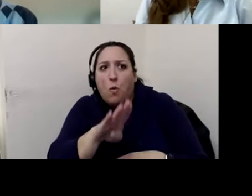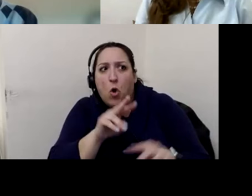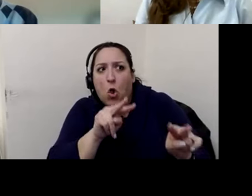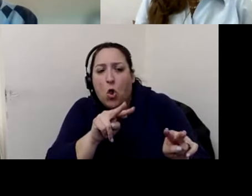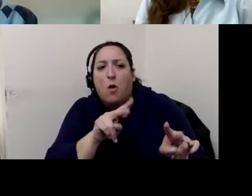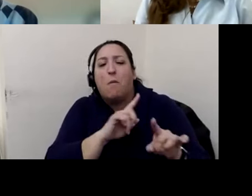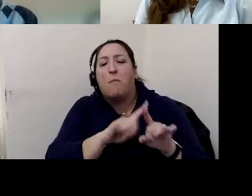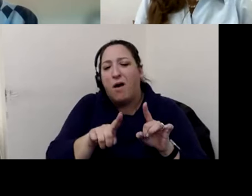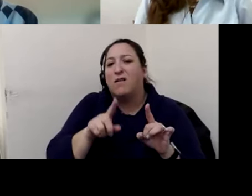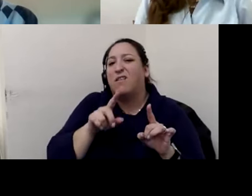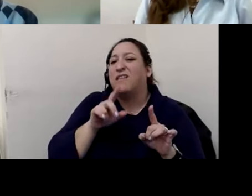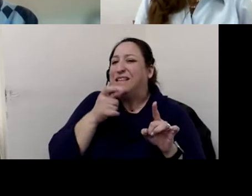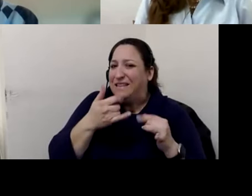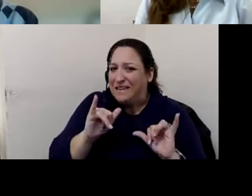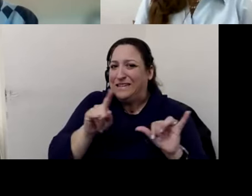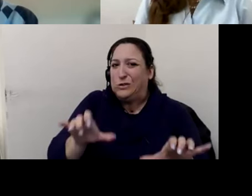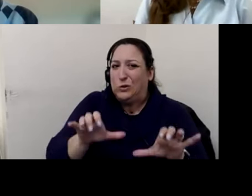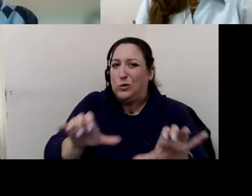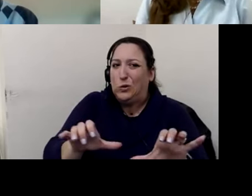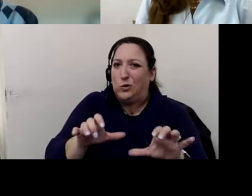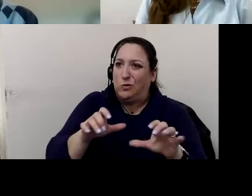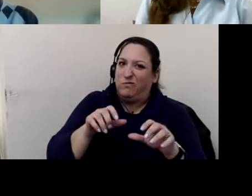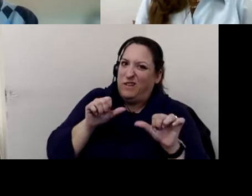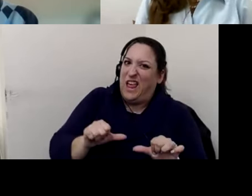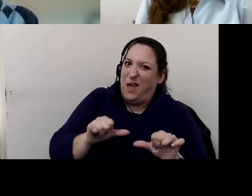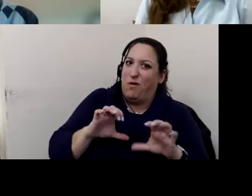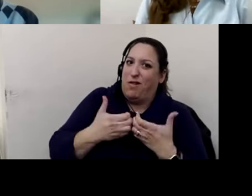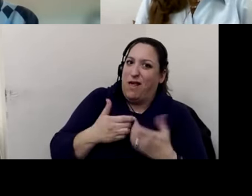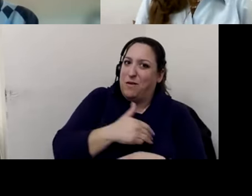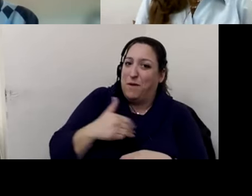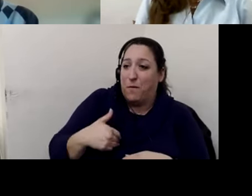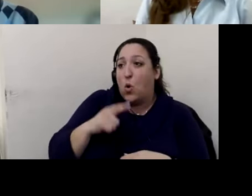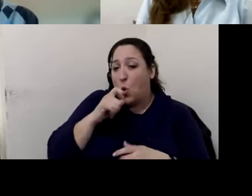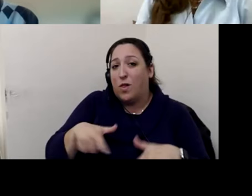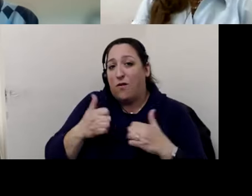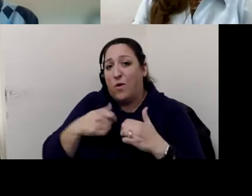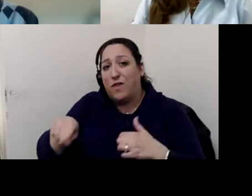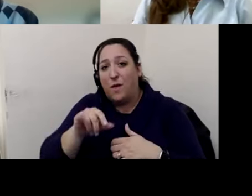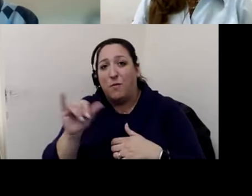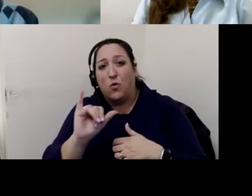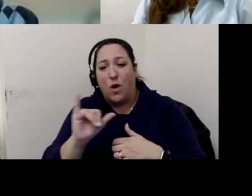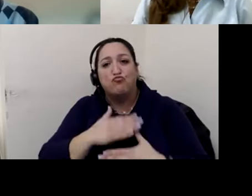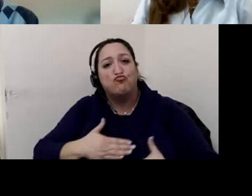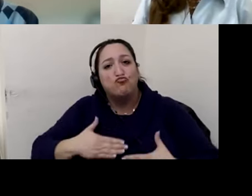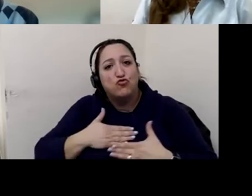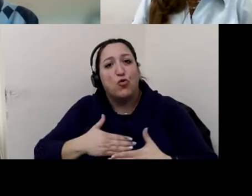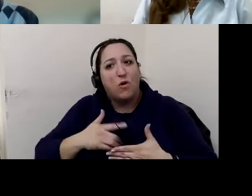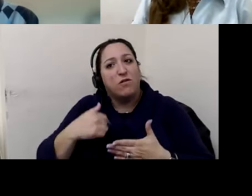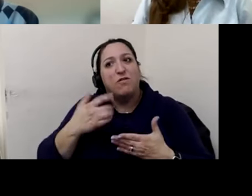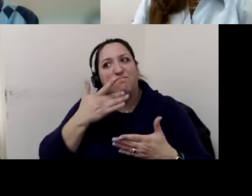much remained to be done to enable class members, and hopefully others who resided with them as well, to enjoy their